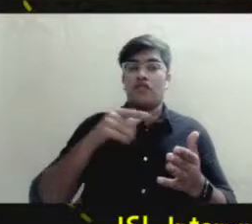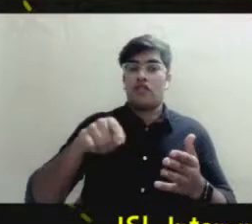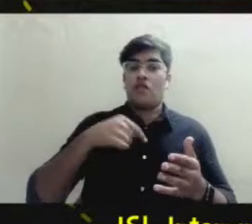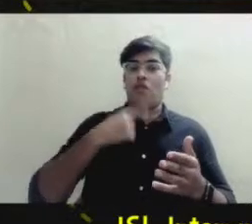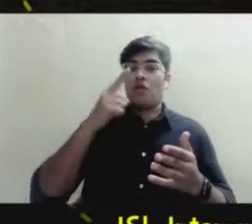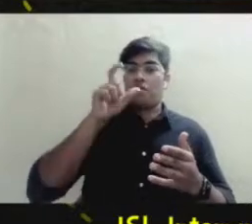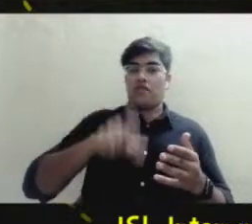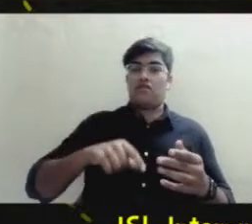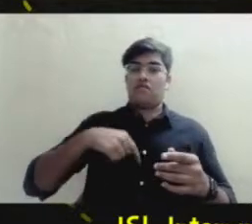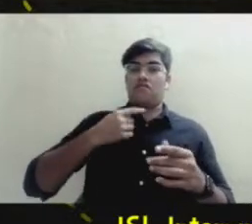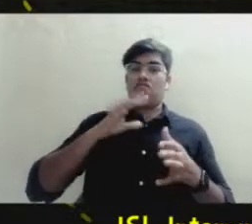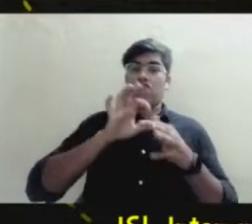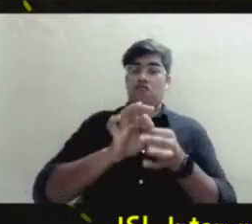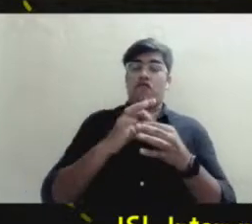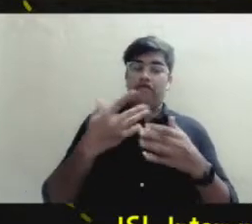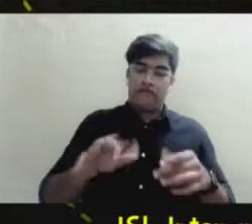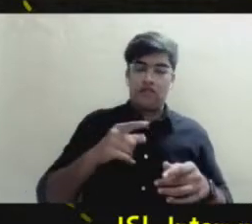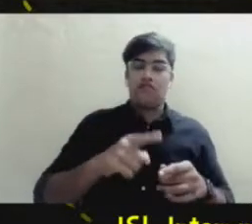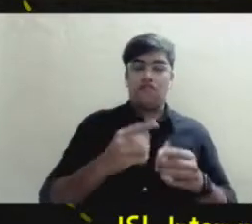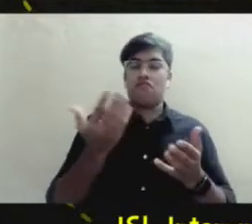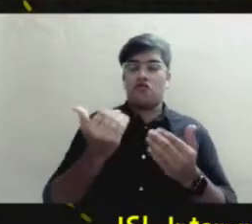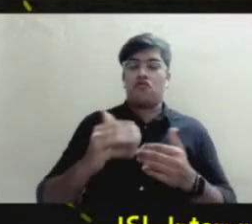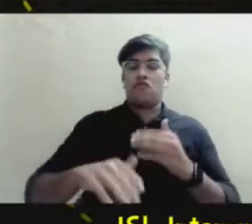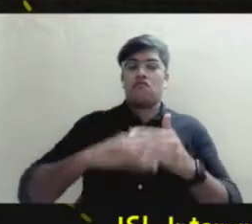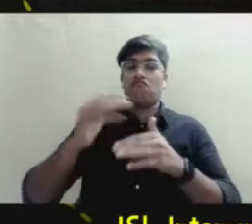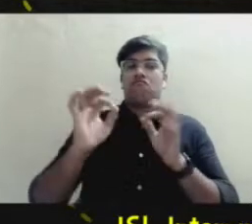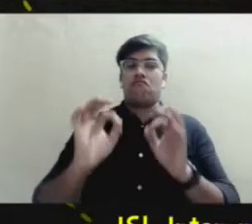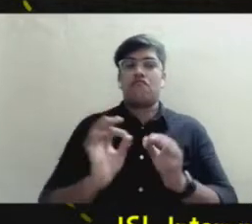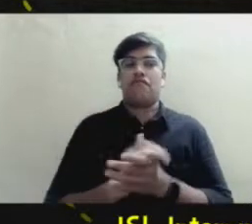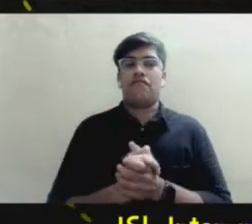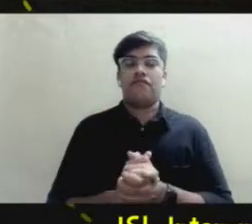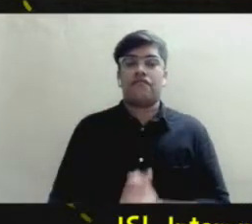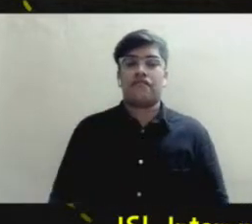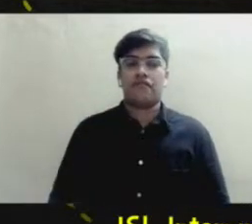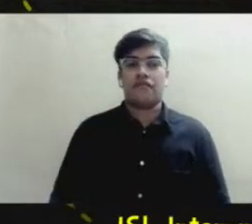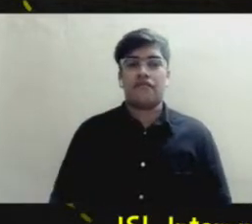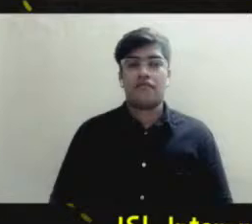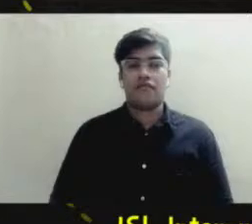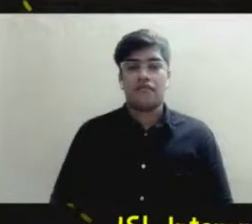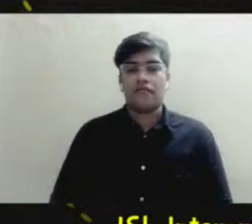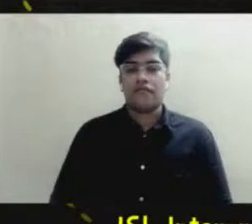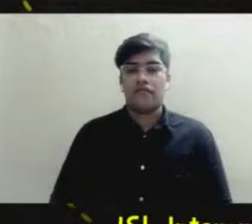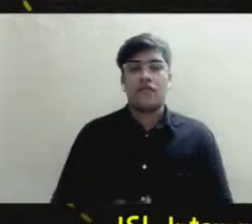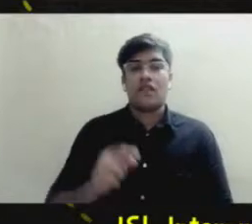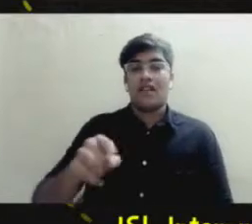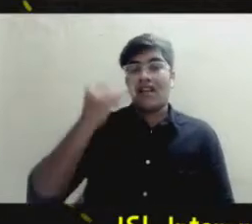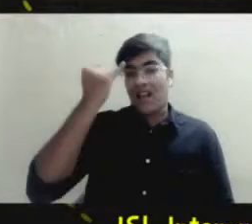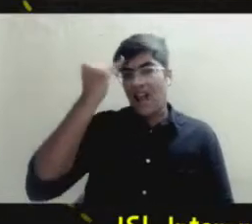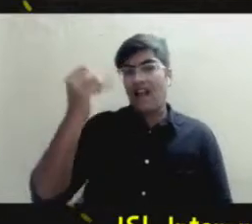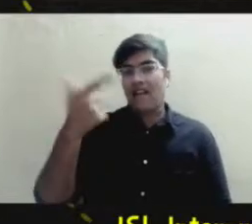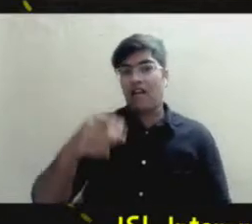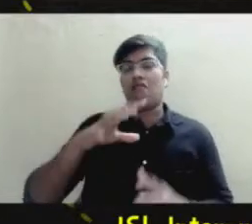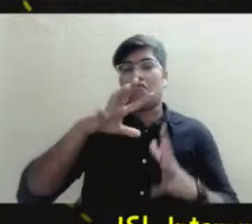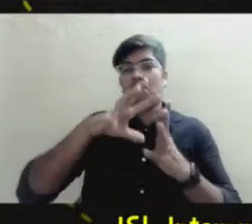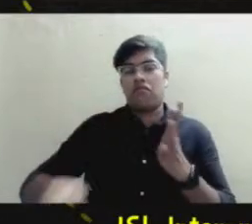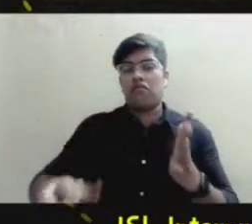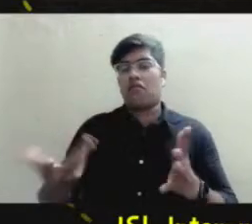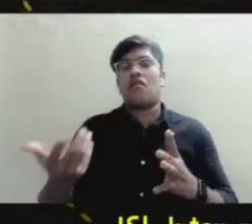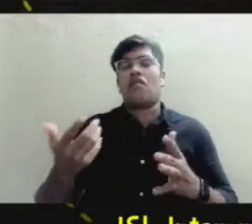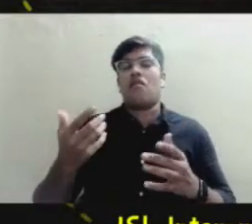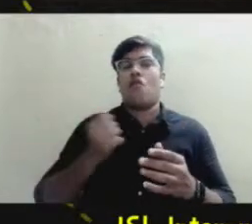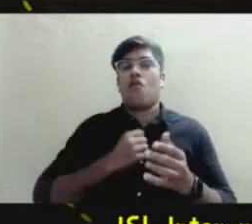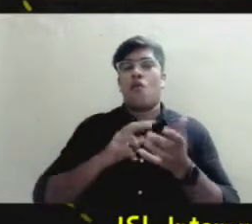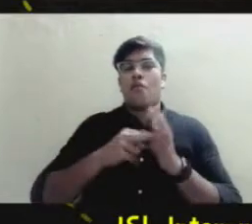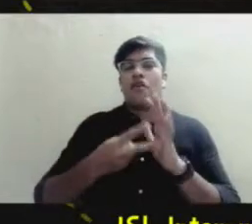format, it slowly strips the format strips what is inside it of meaning. And after that, you can